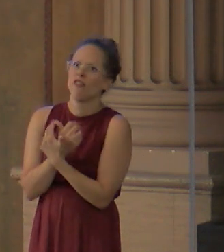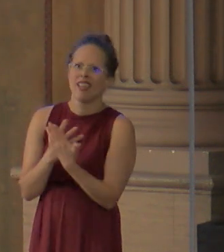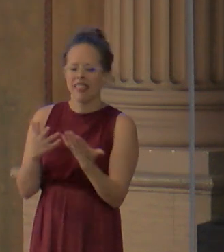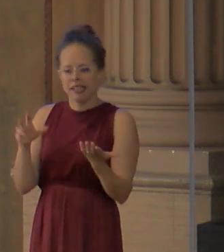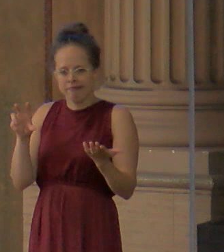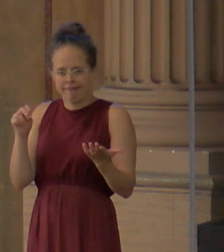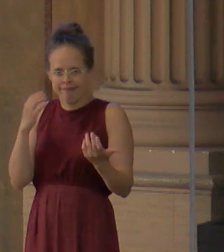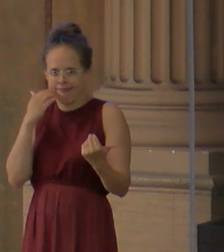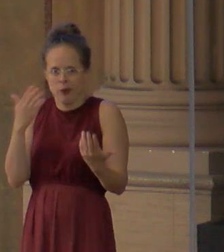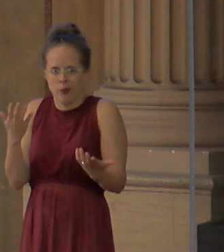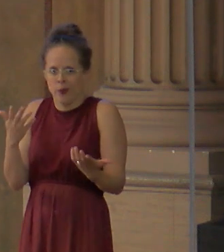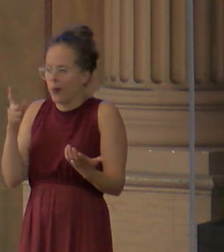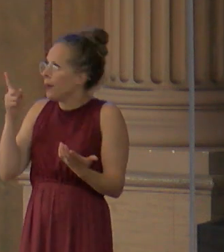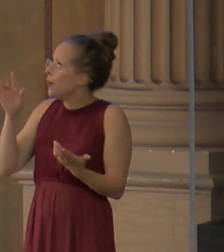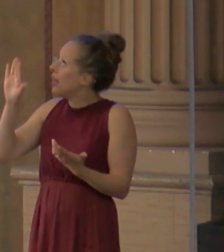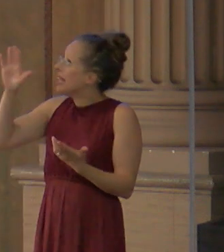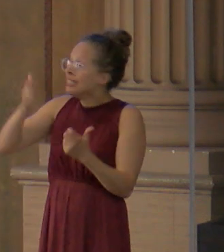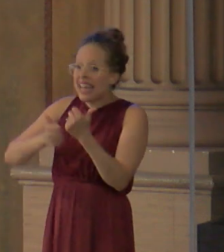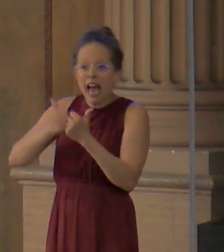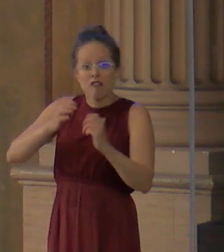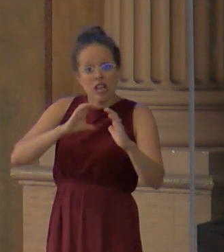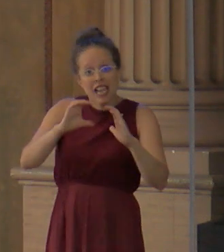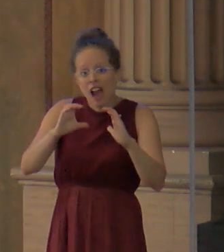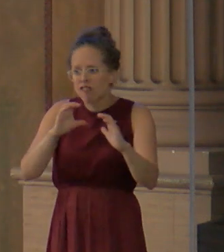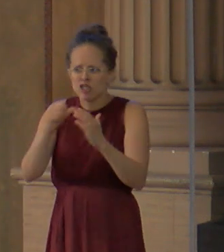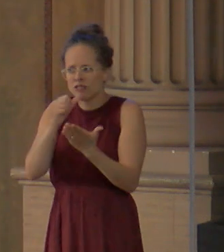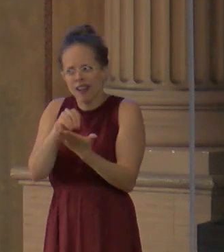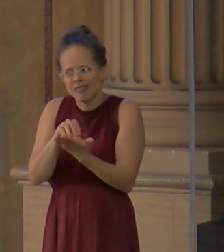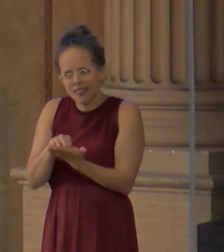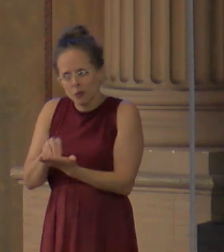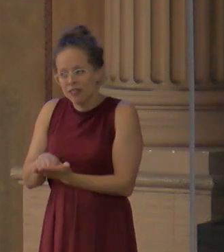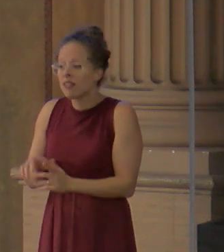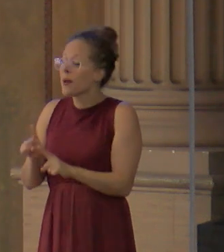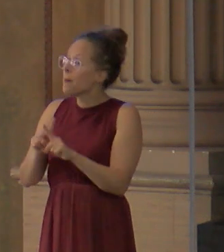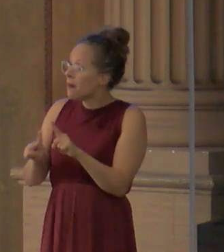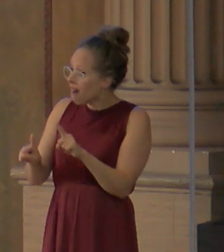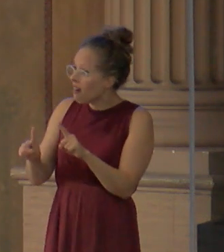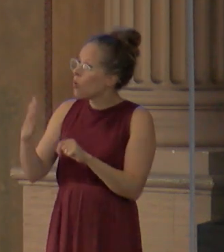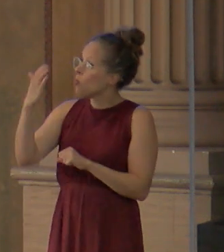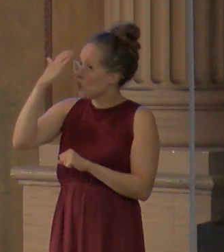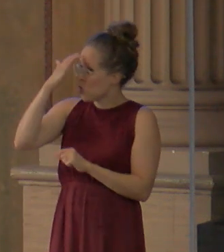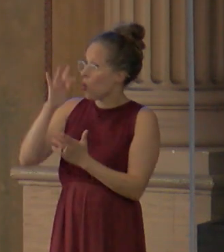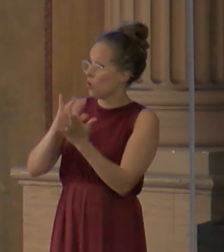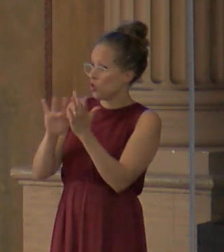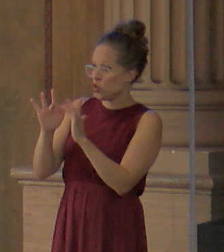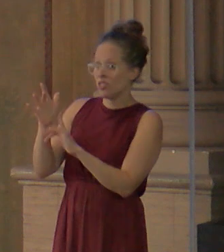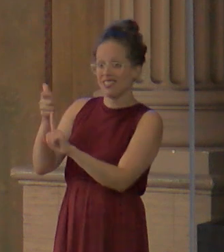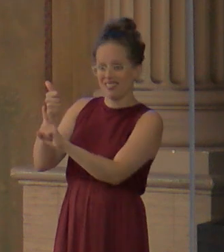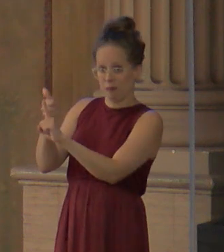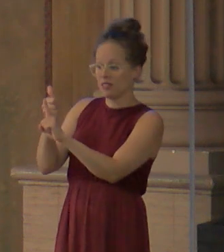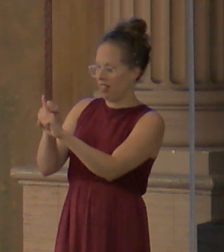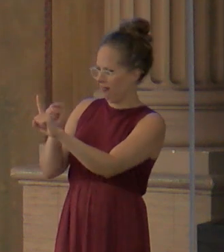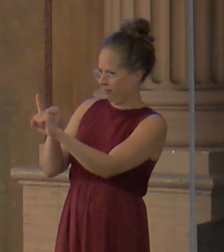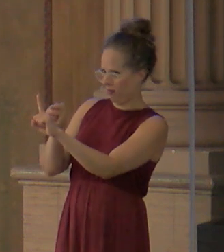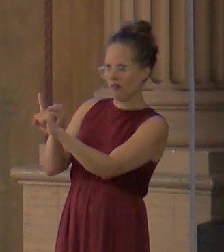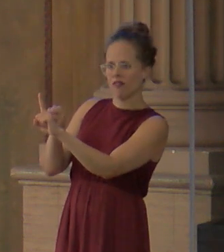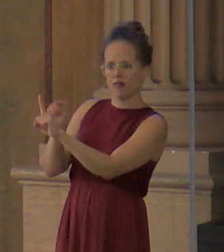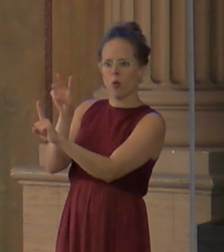everything, every conversation he had. But we do know that Jesus is wisdom himself, that in him are